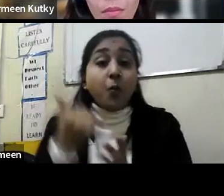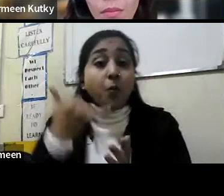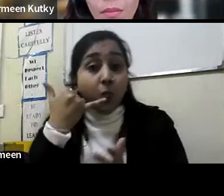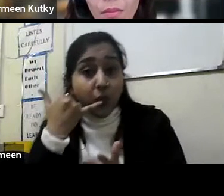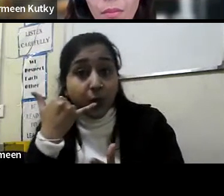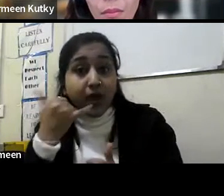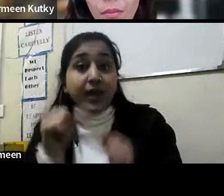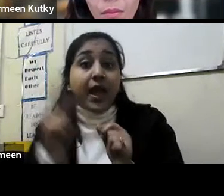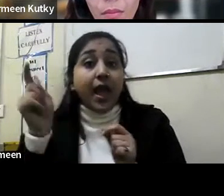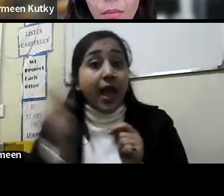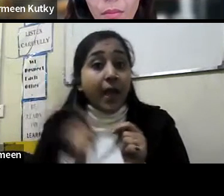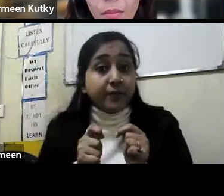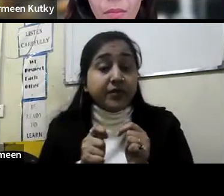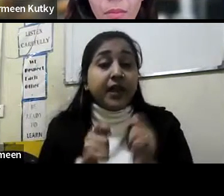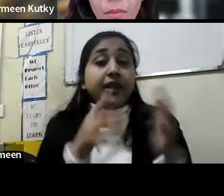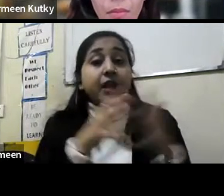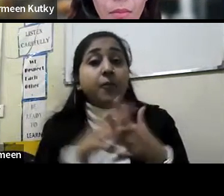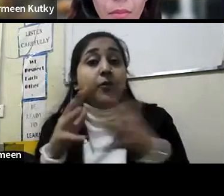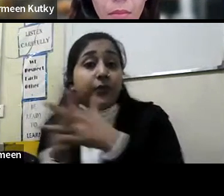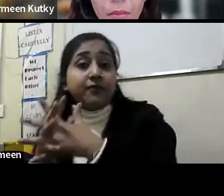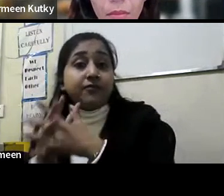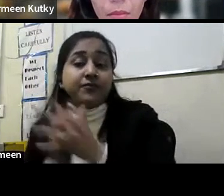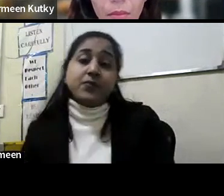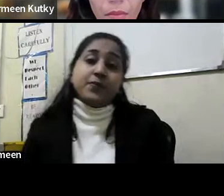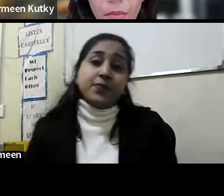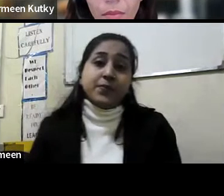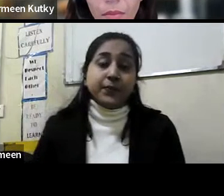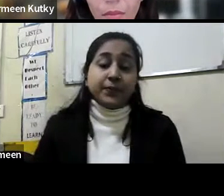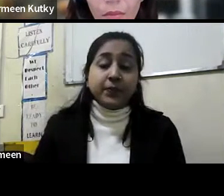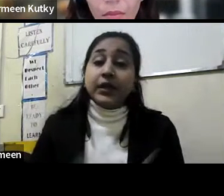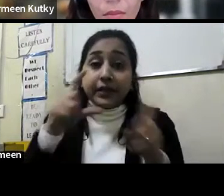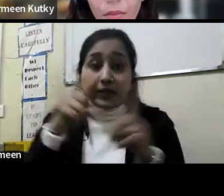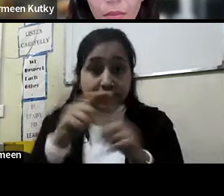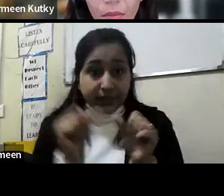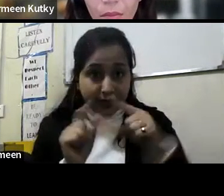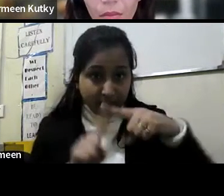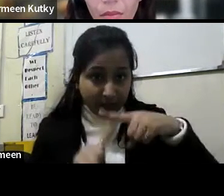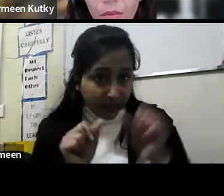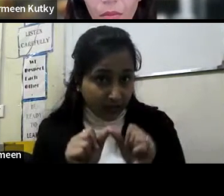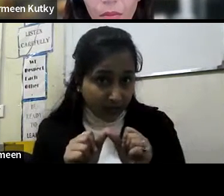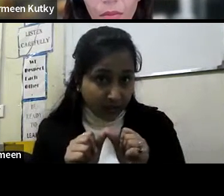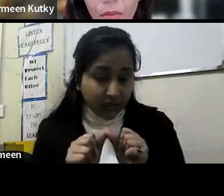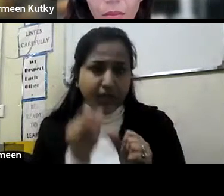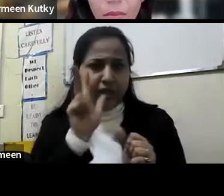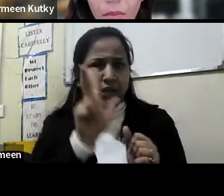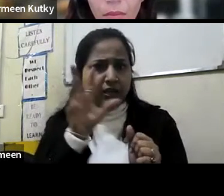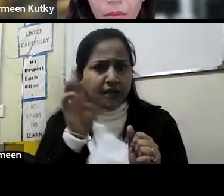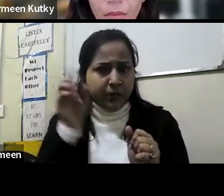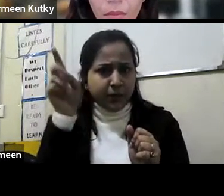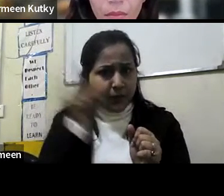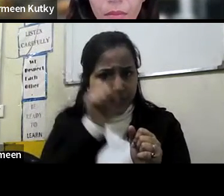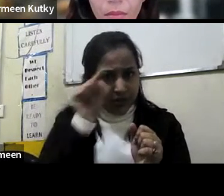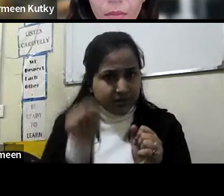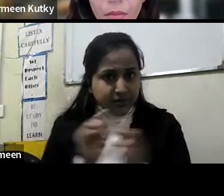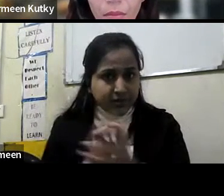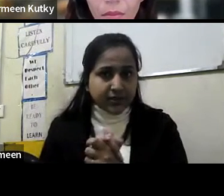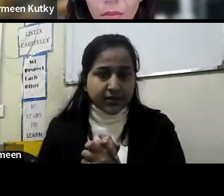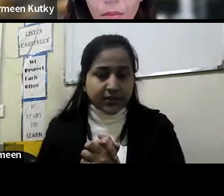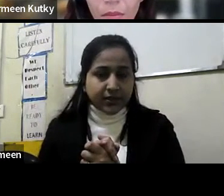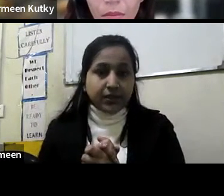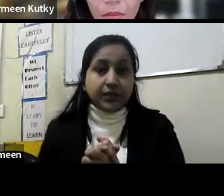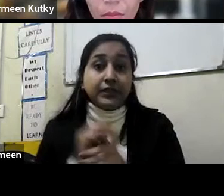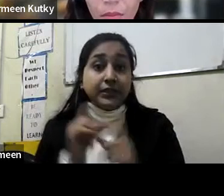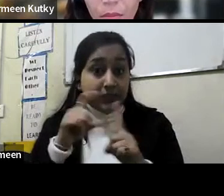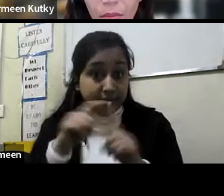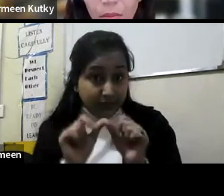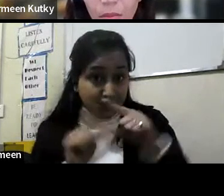websites. So as per CDAC's data, today more than 80% of the data which